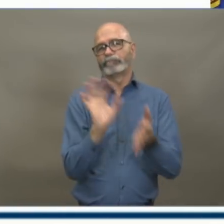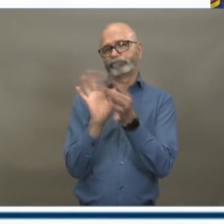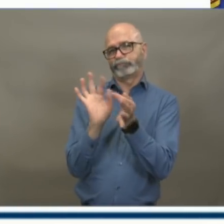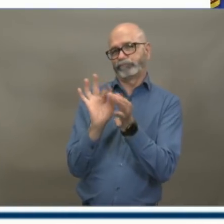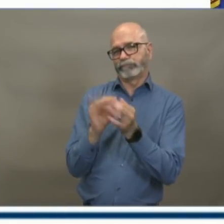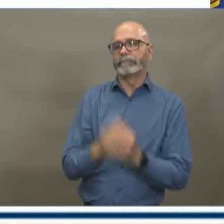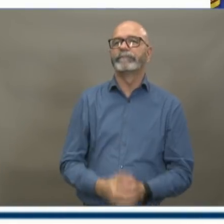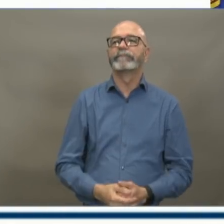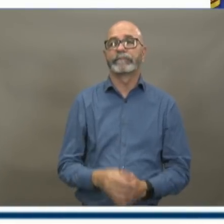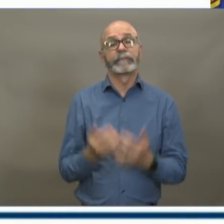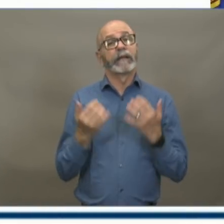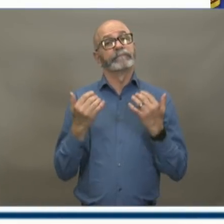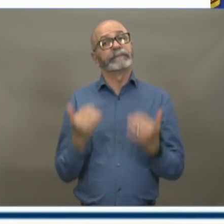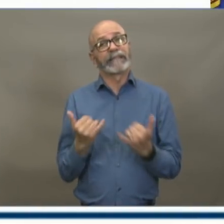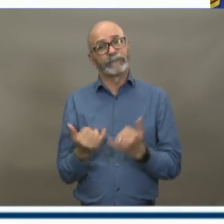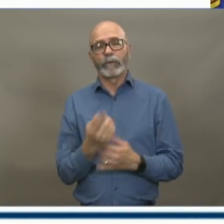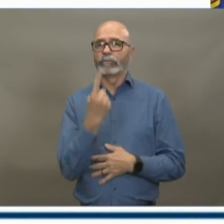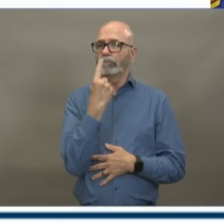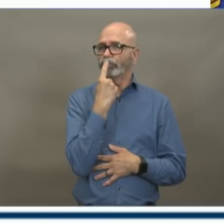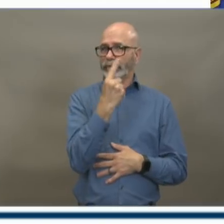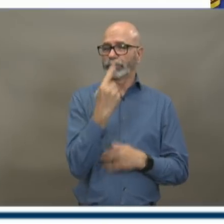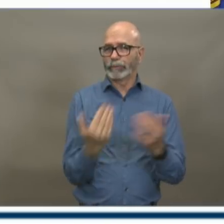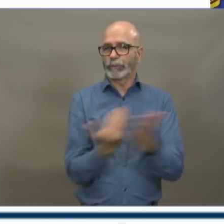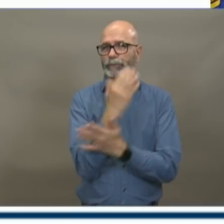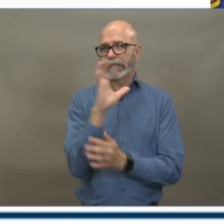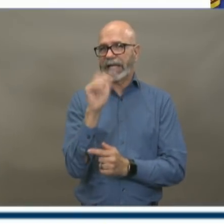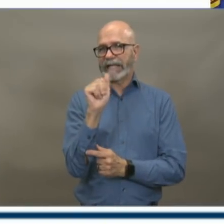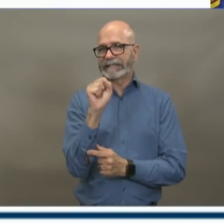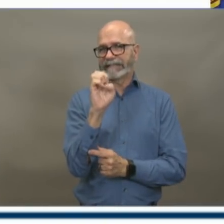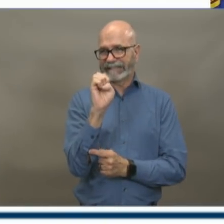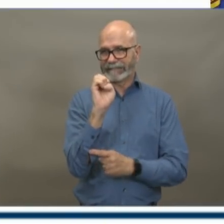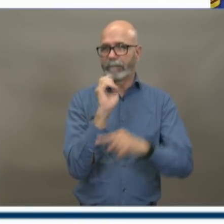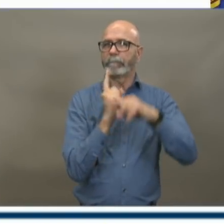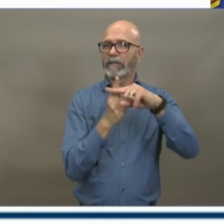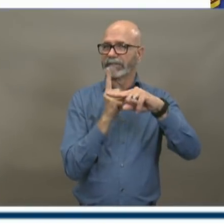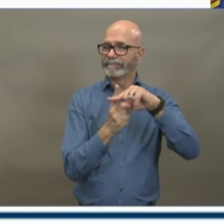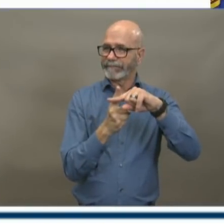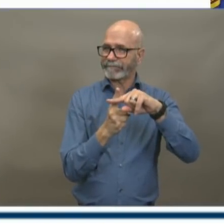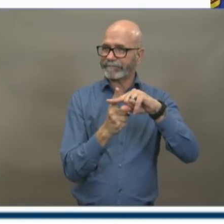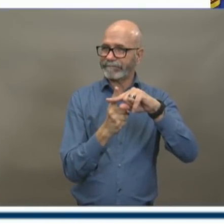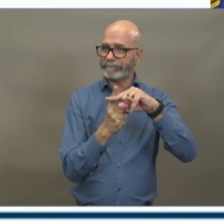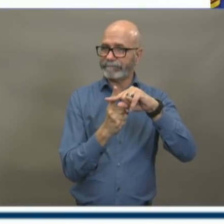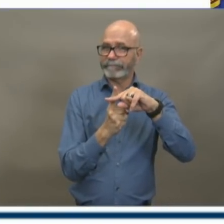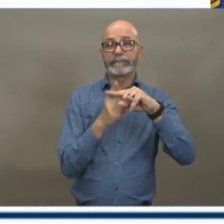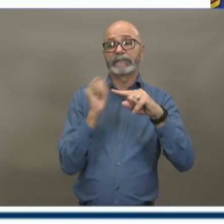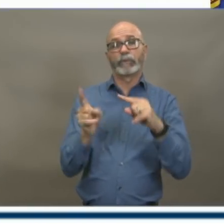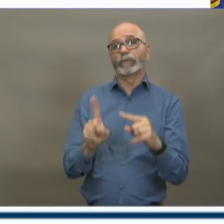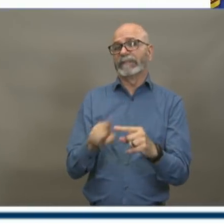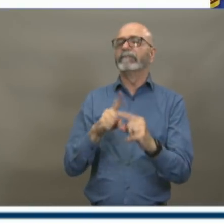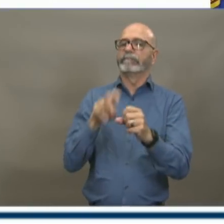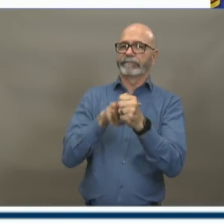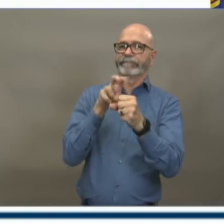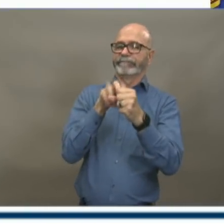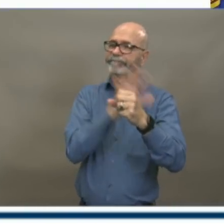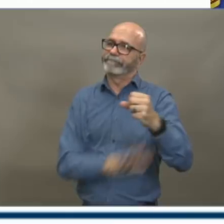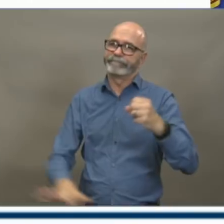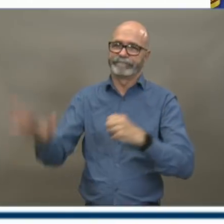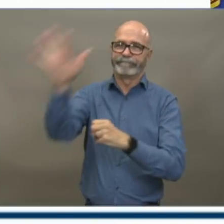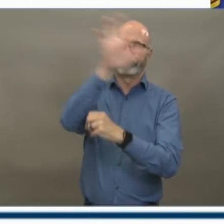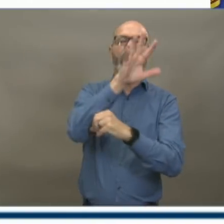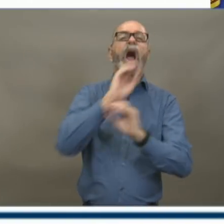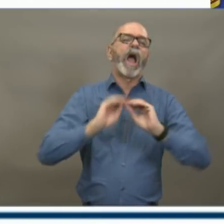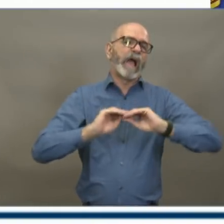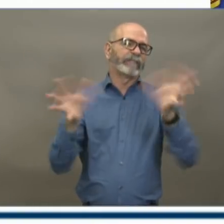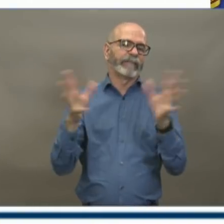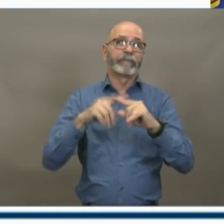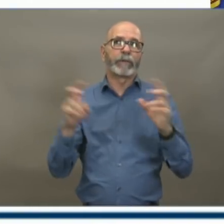we're reporting one new case of COVID-19. That case is in the Central Zone and is travel related. As of today,